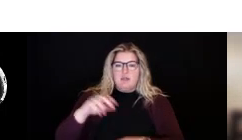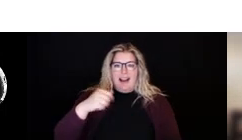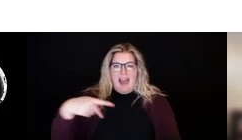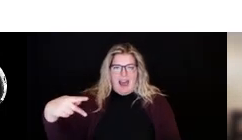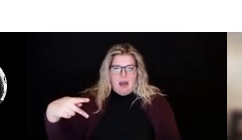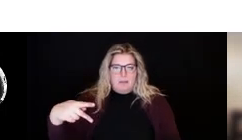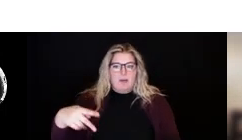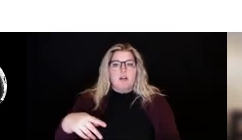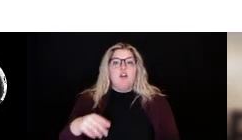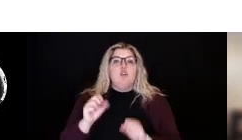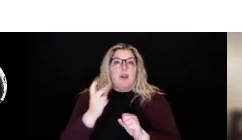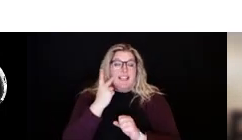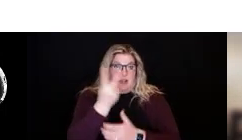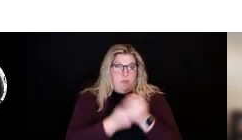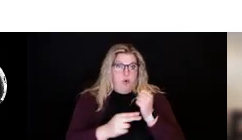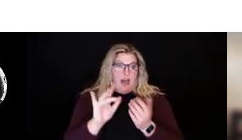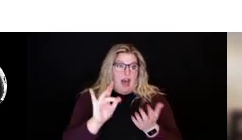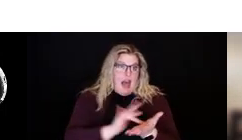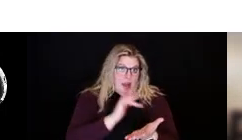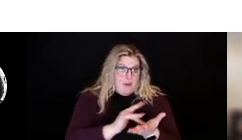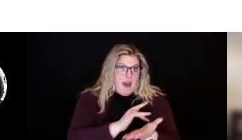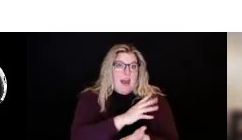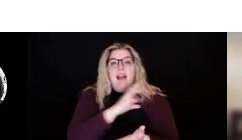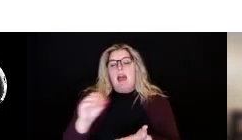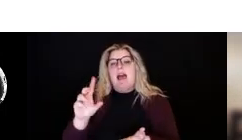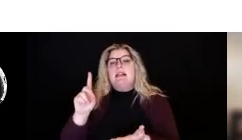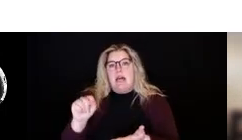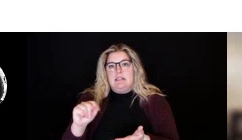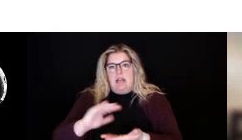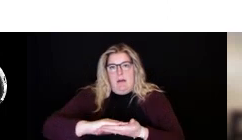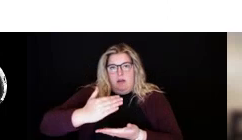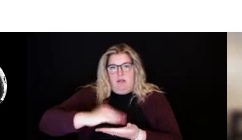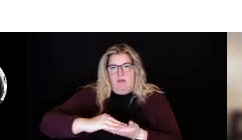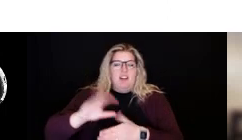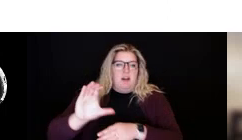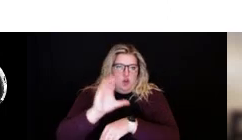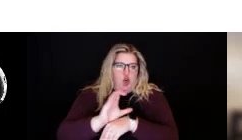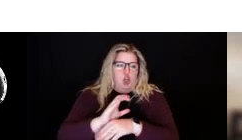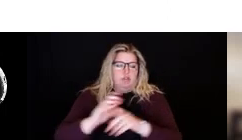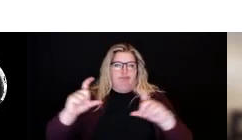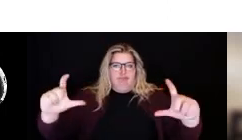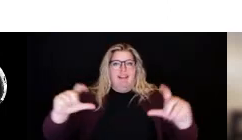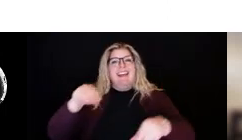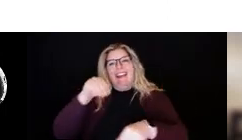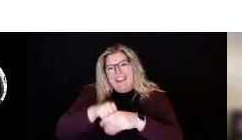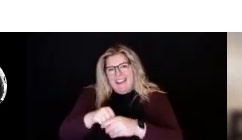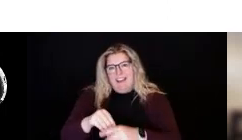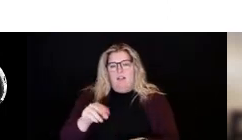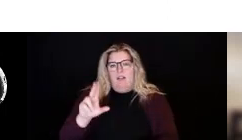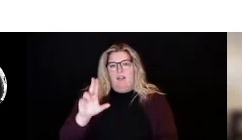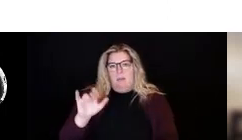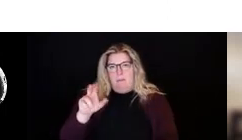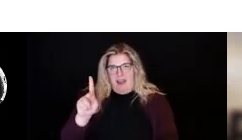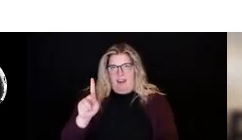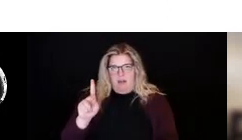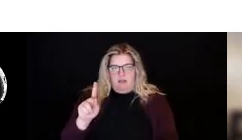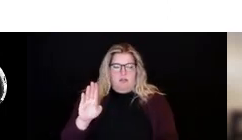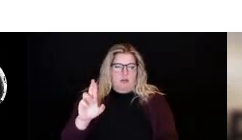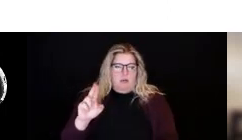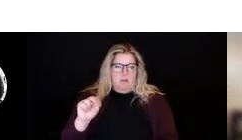displayed on both iPads and desktop computers in the bank's branches. The project